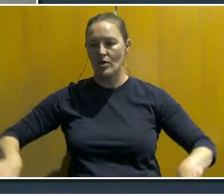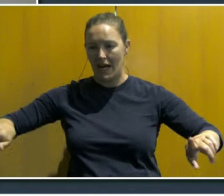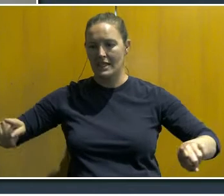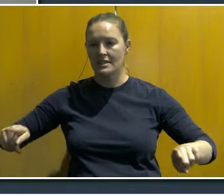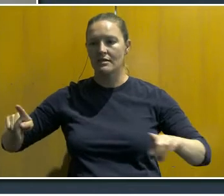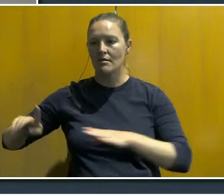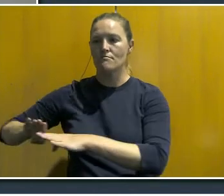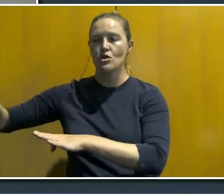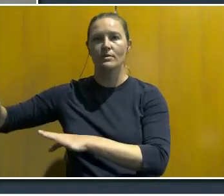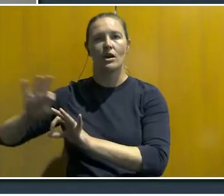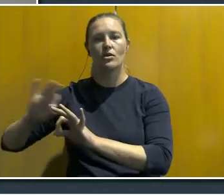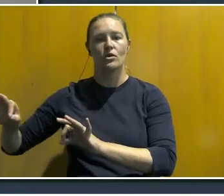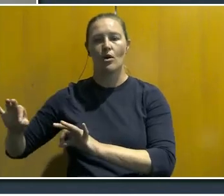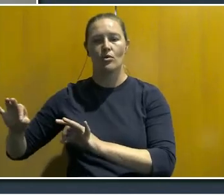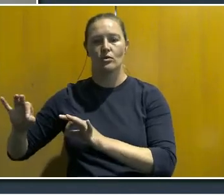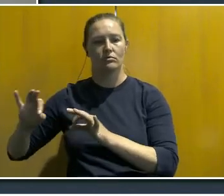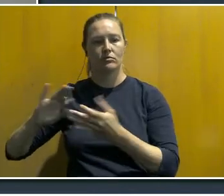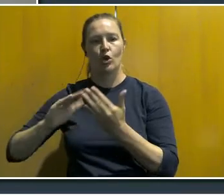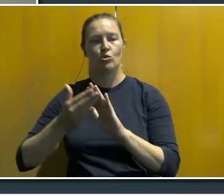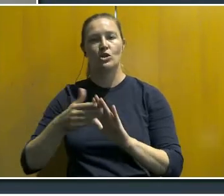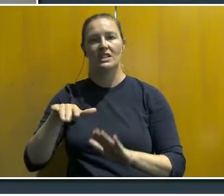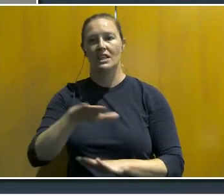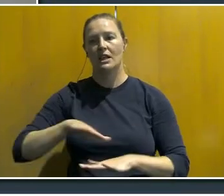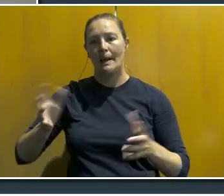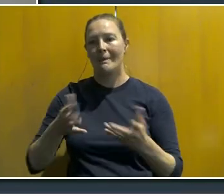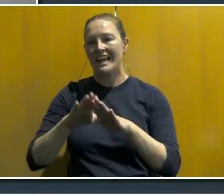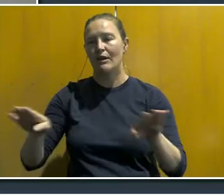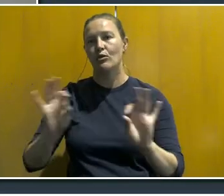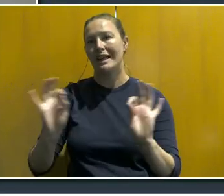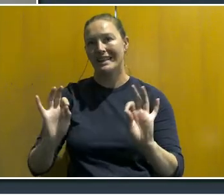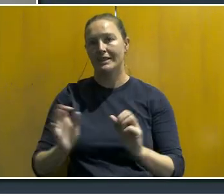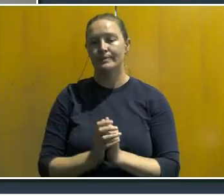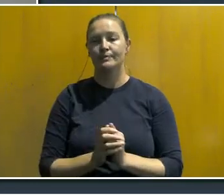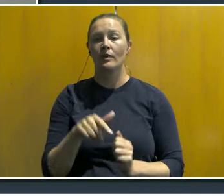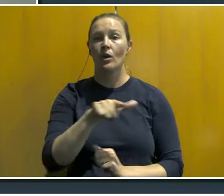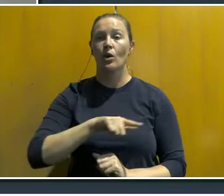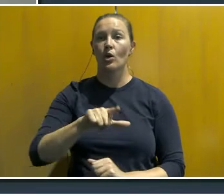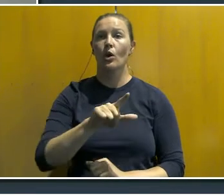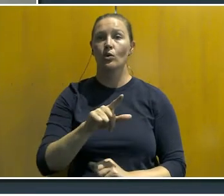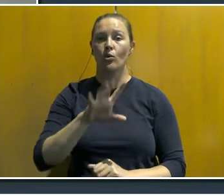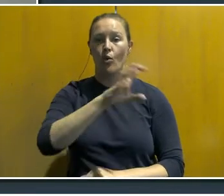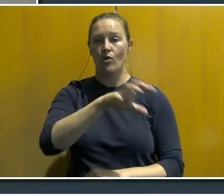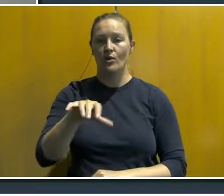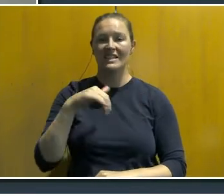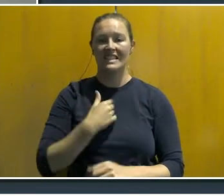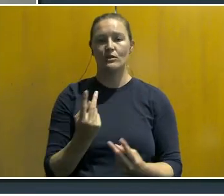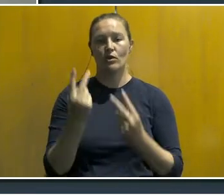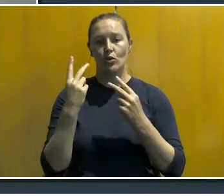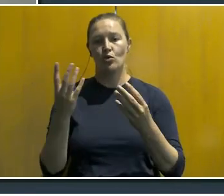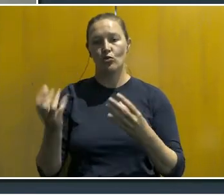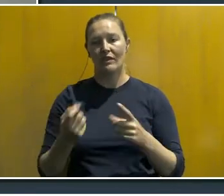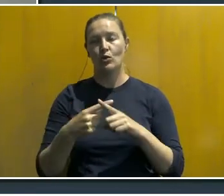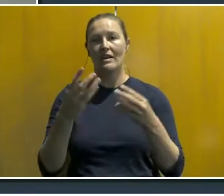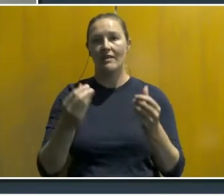and no provision of a community neighbourhood playground. Local authorities must review their revenue and finance policies every